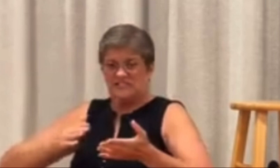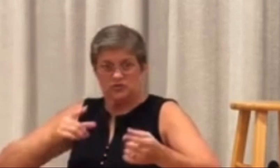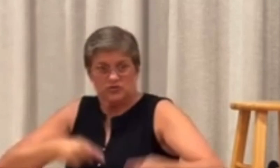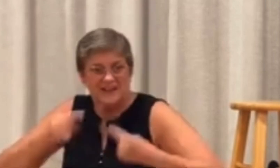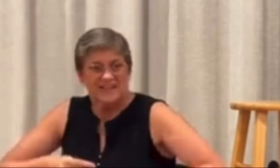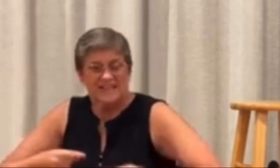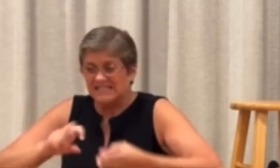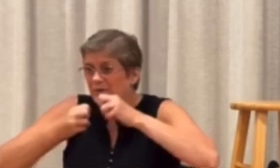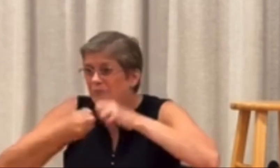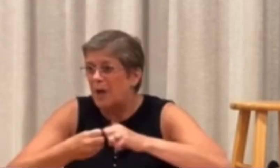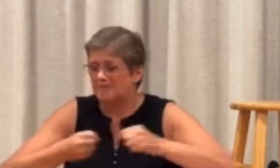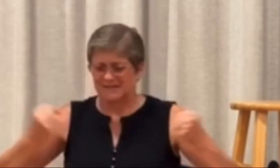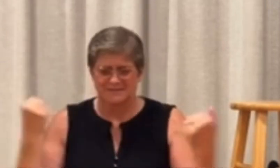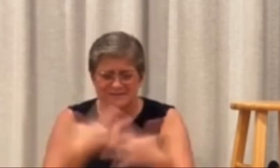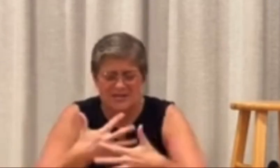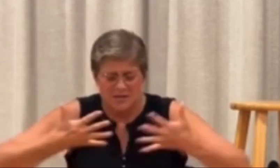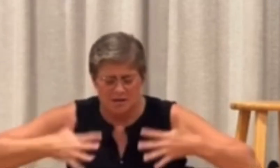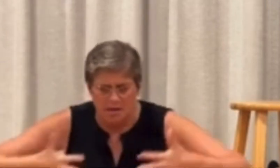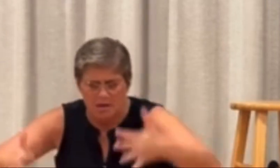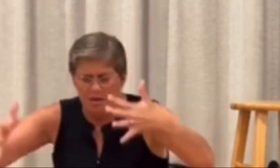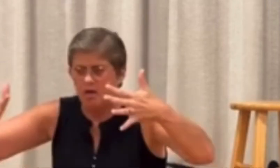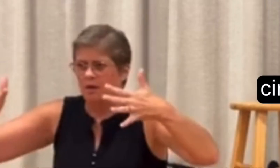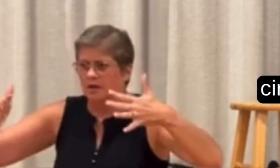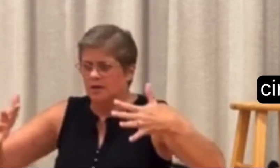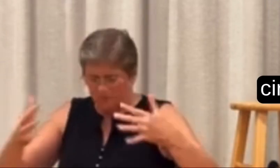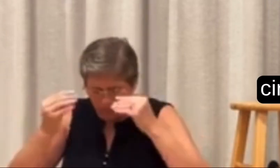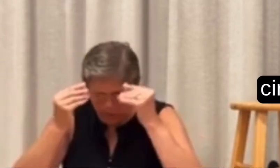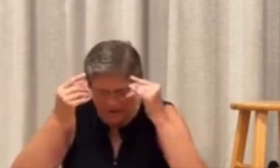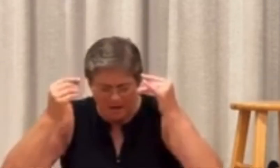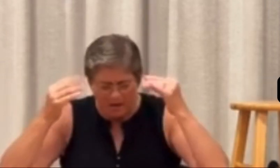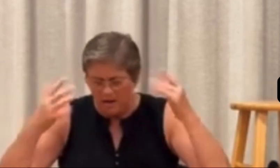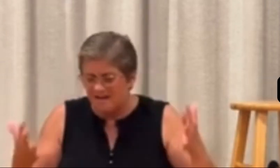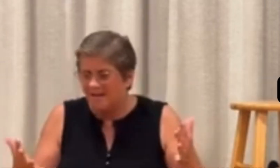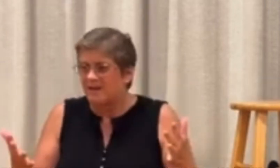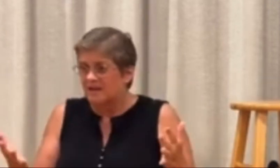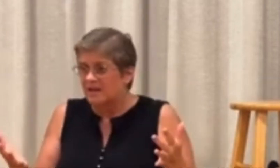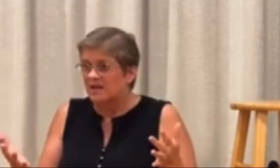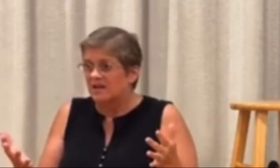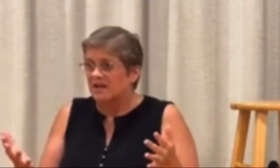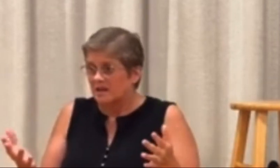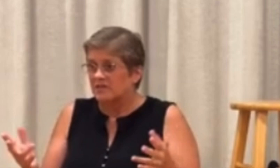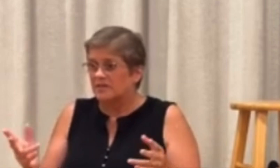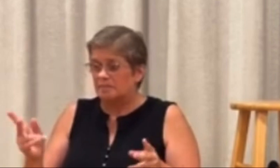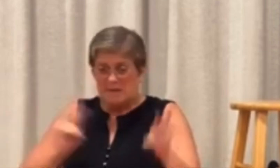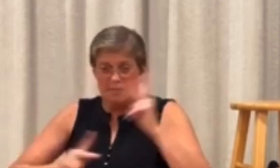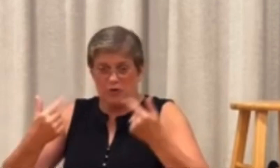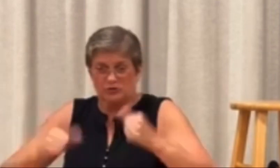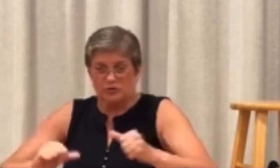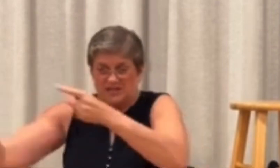own worries and fears and anxieties for the things, circumstances, and particularly the people